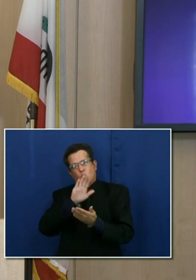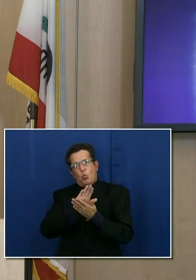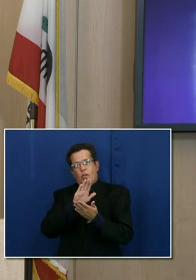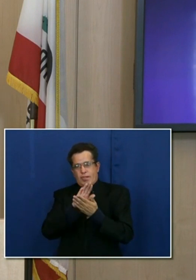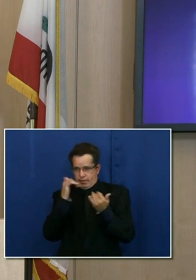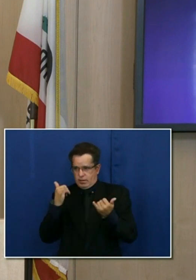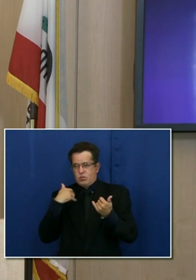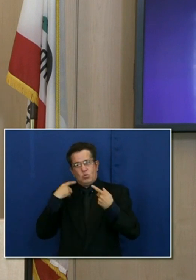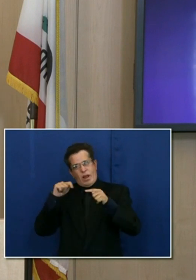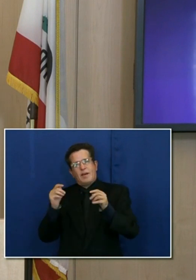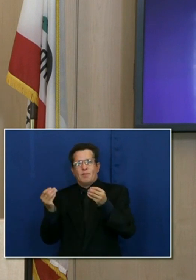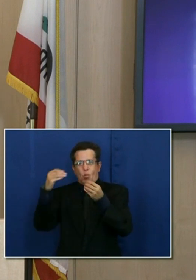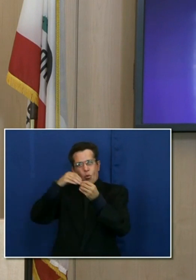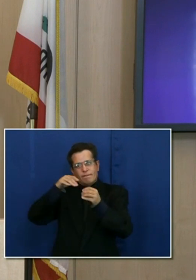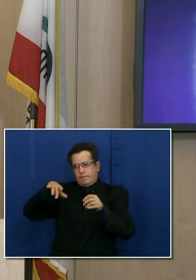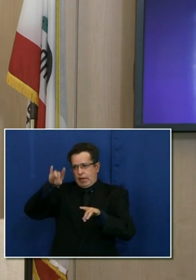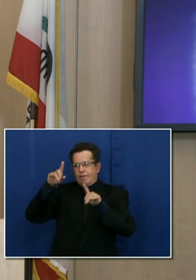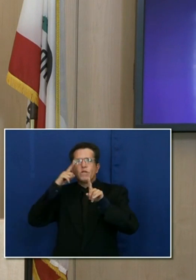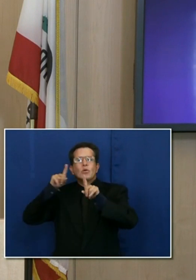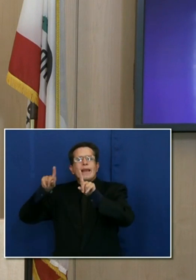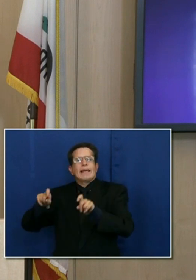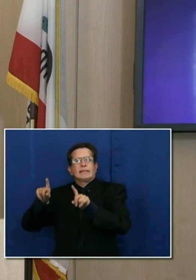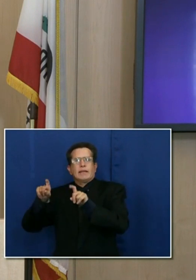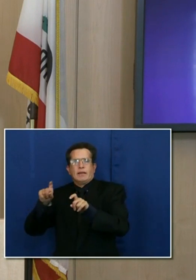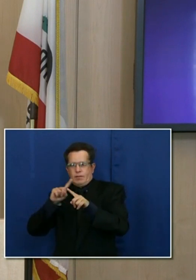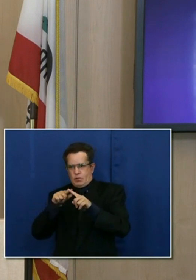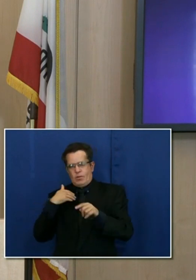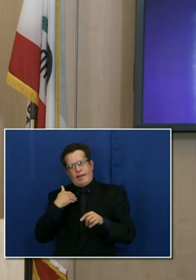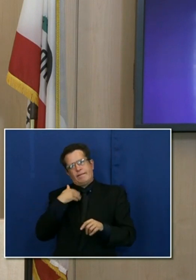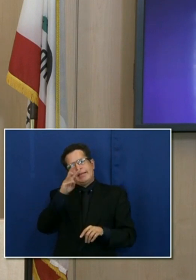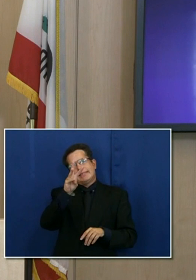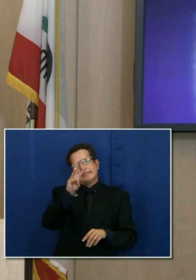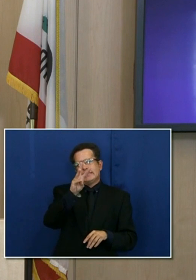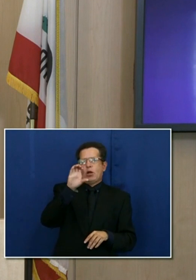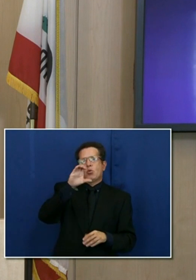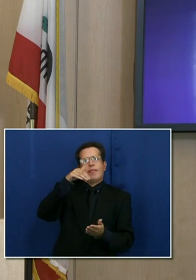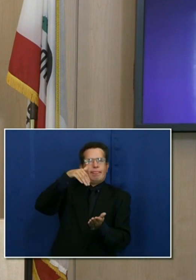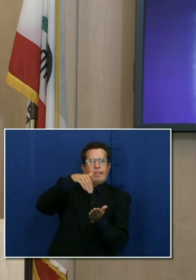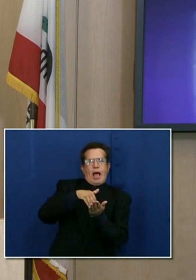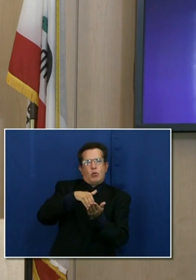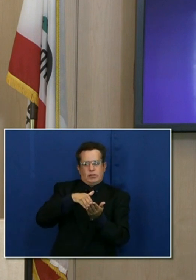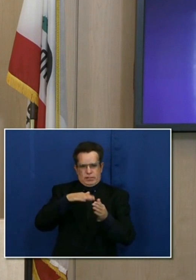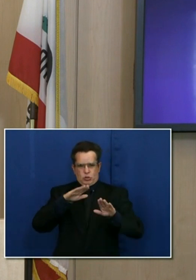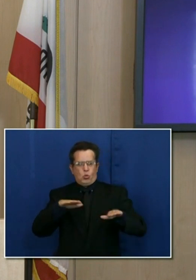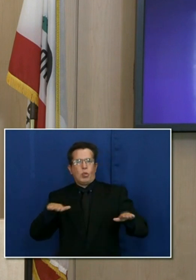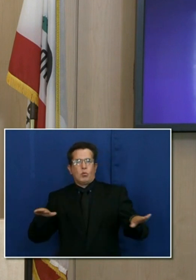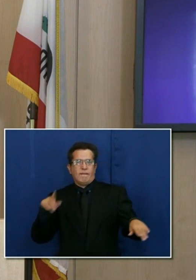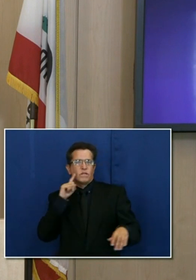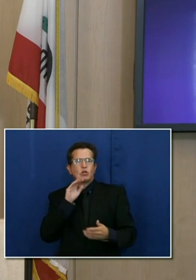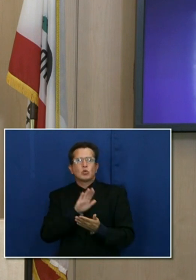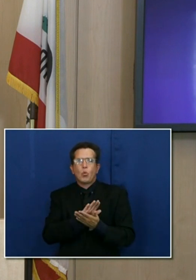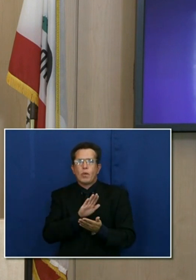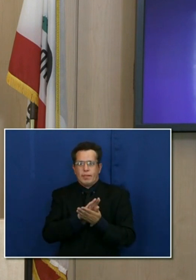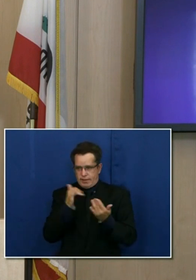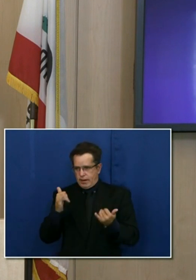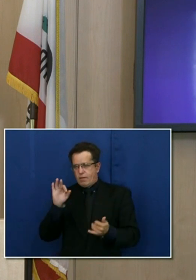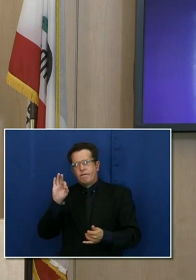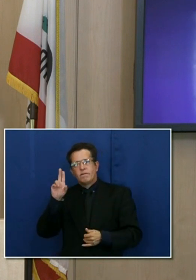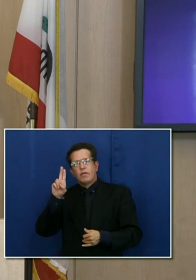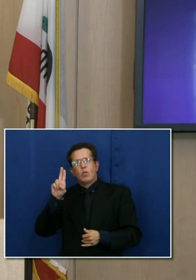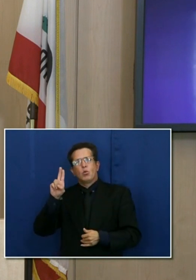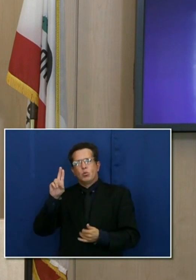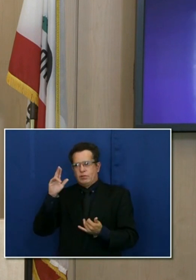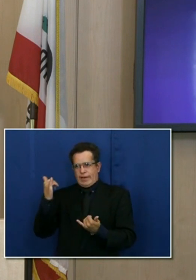testing sites. But we have 600,000 school-age children. And as Dr. Wooten talked about with the flu season coming up, we know some